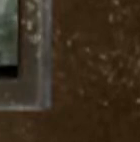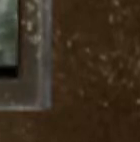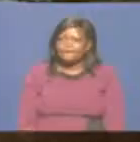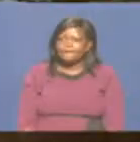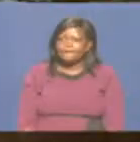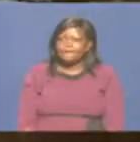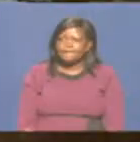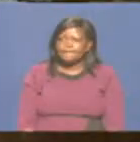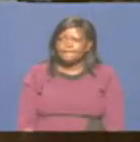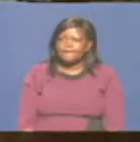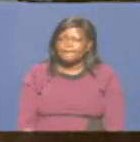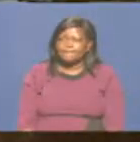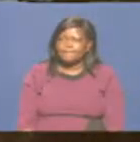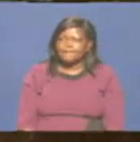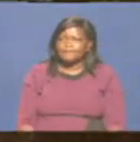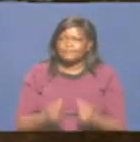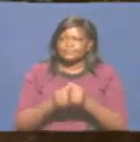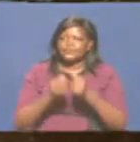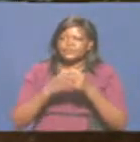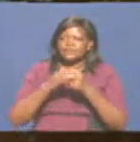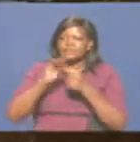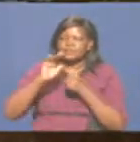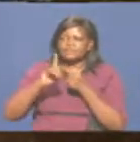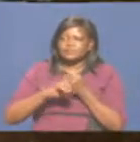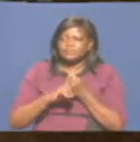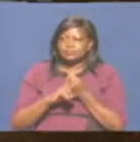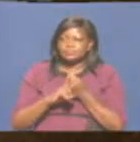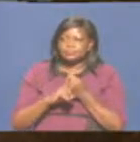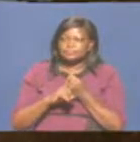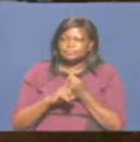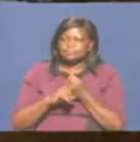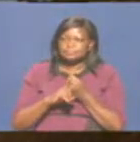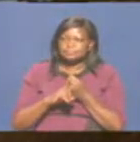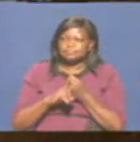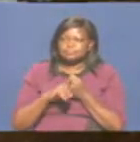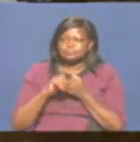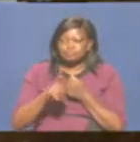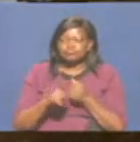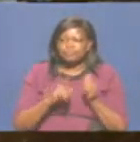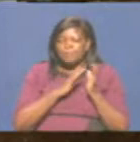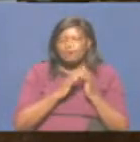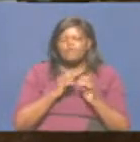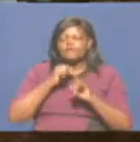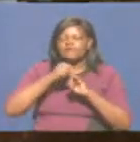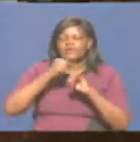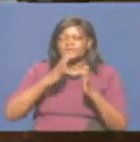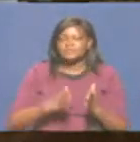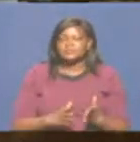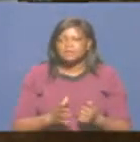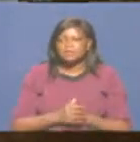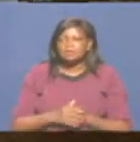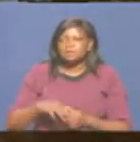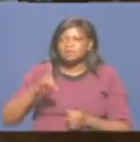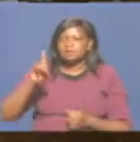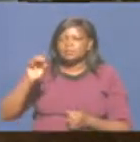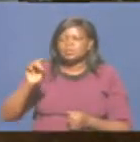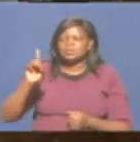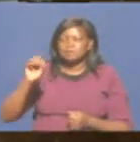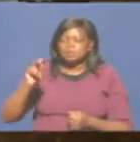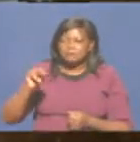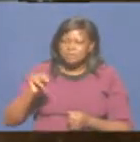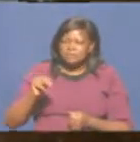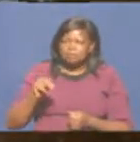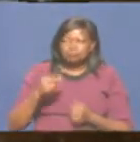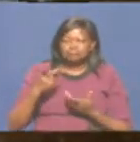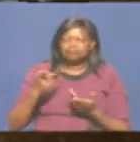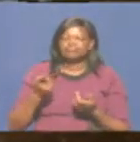In October 1956, the most wanted Mau Mau fighter of all, Vedn Kamathi, was captured, then